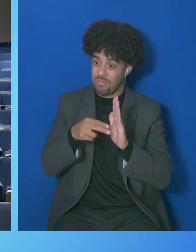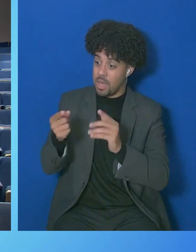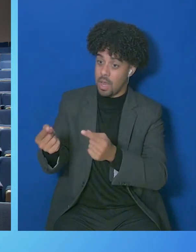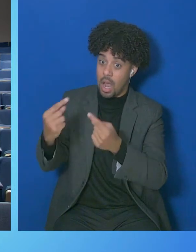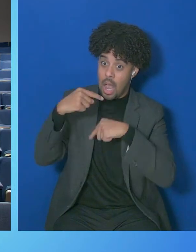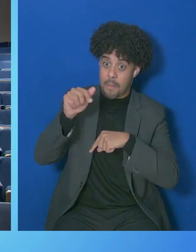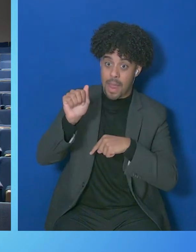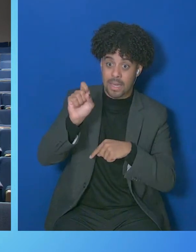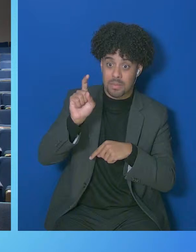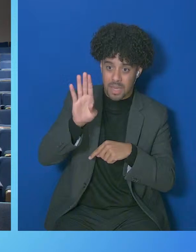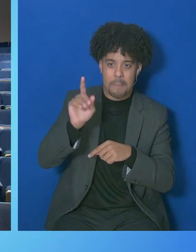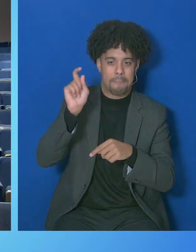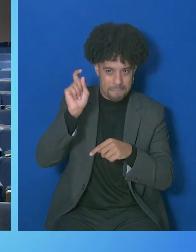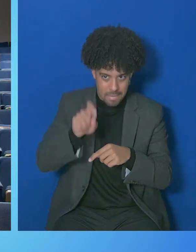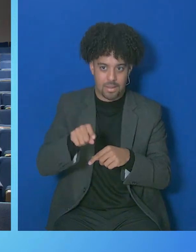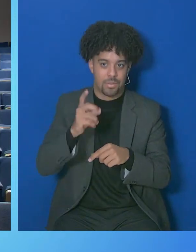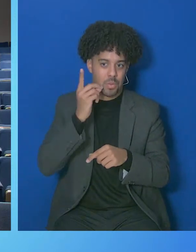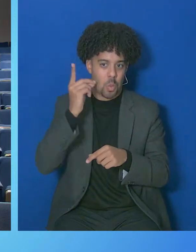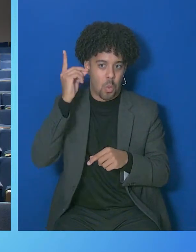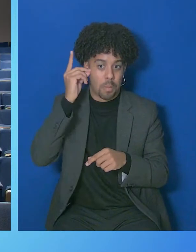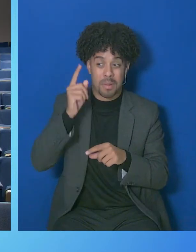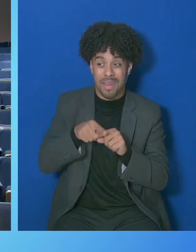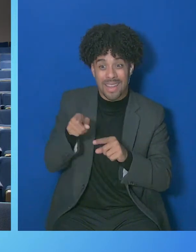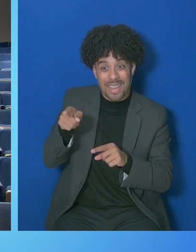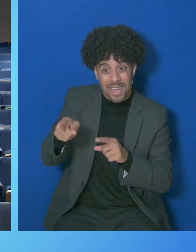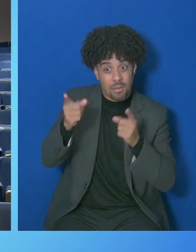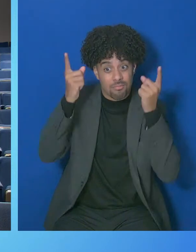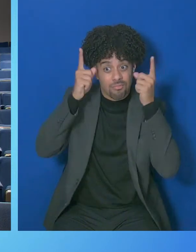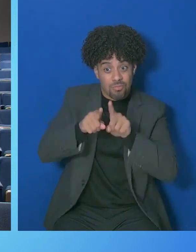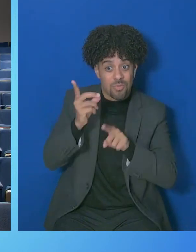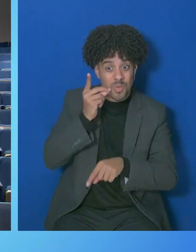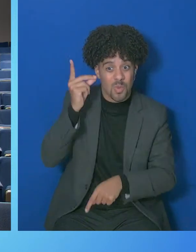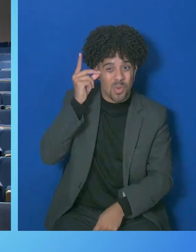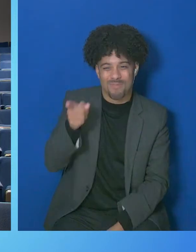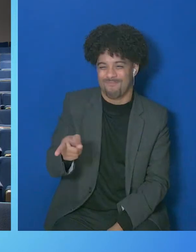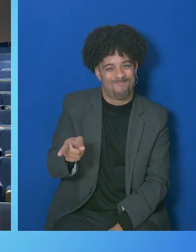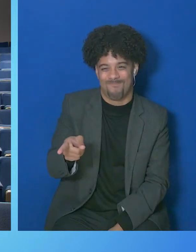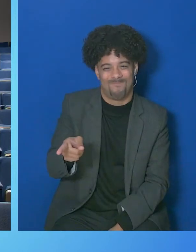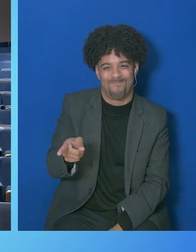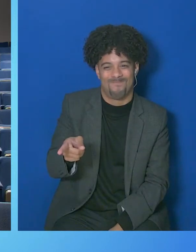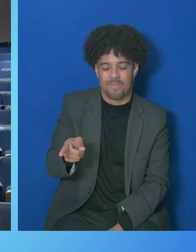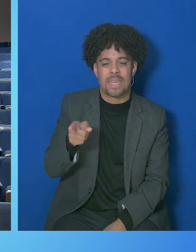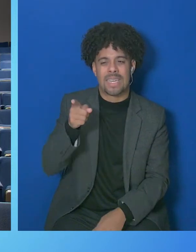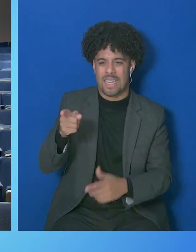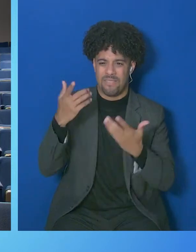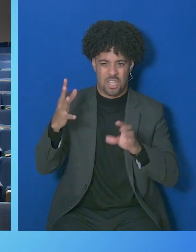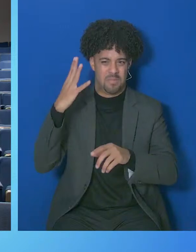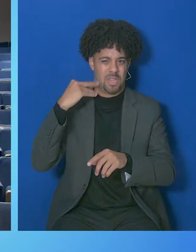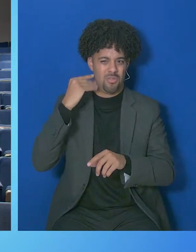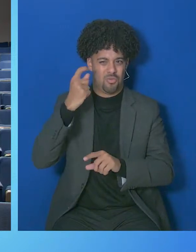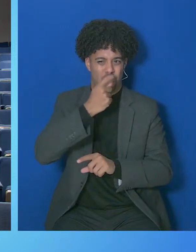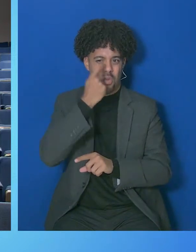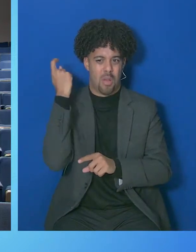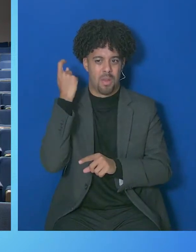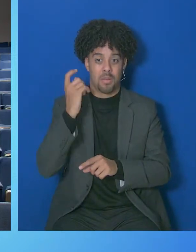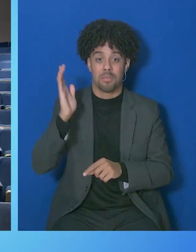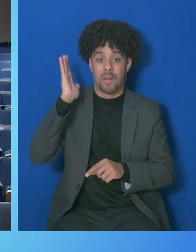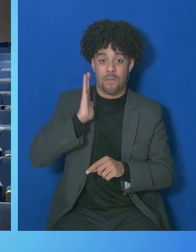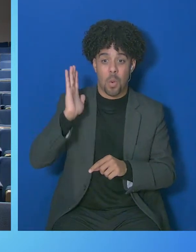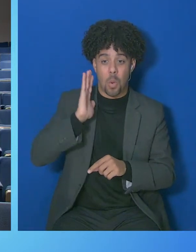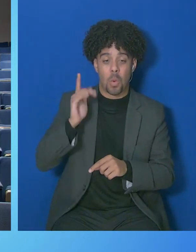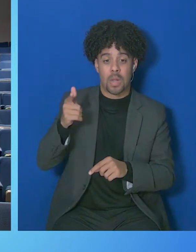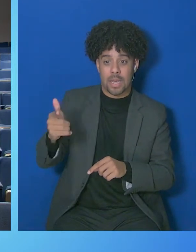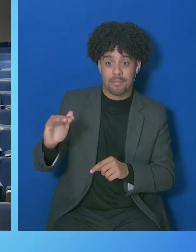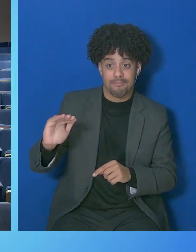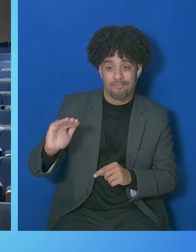that. He's been traumatized, and his mom passed away when he was just barely 2 of